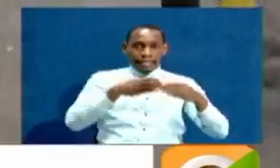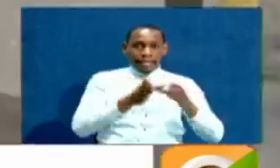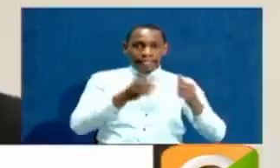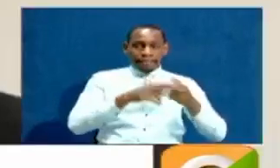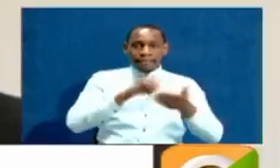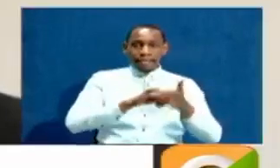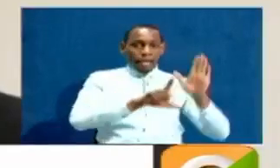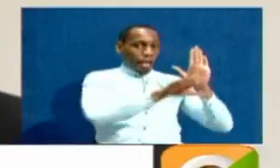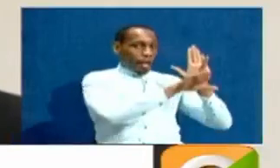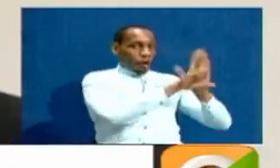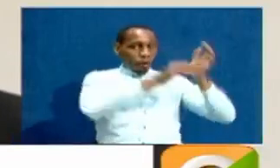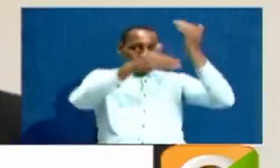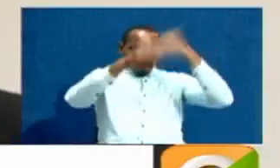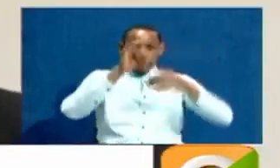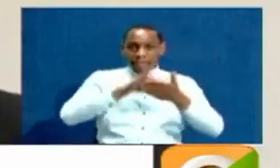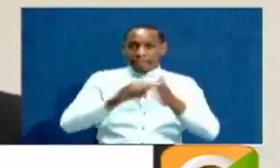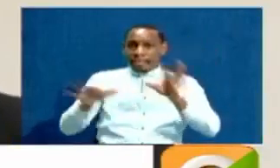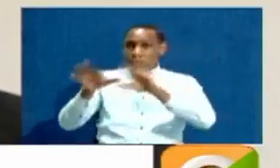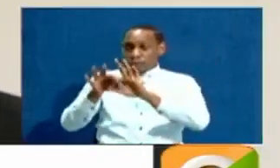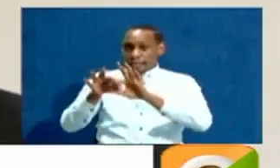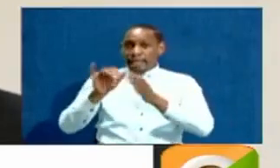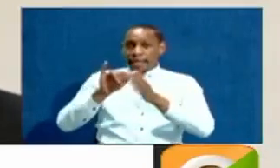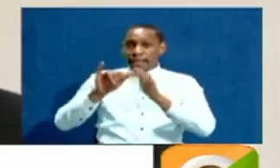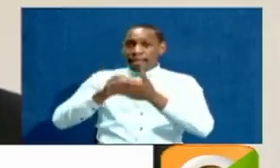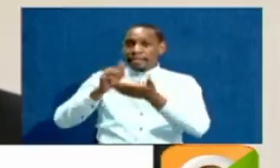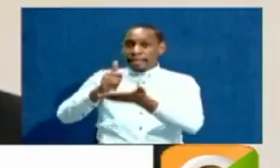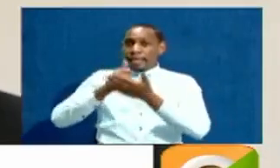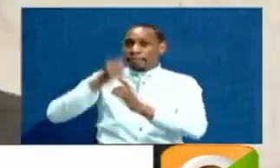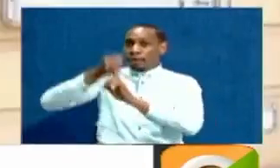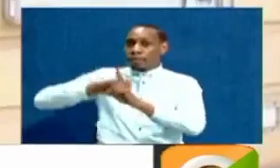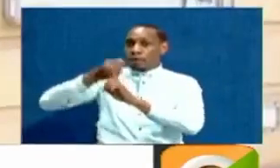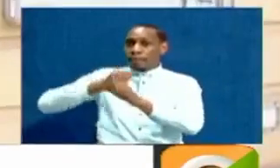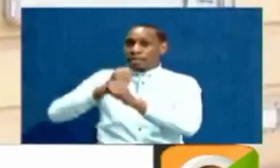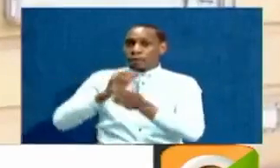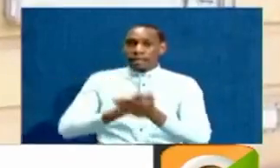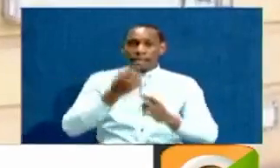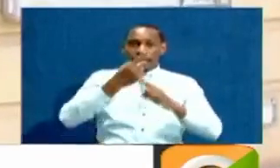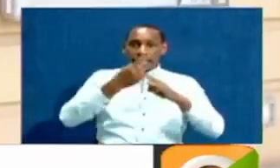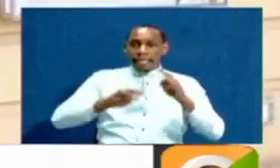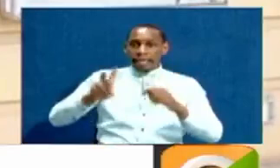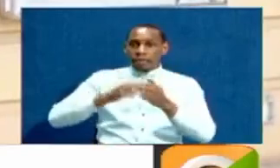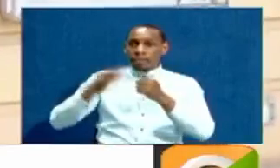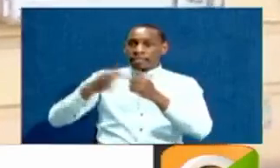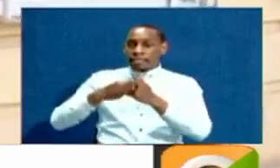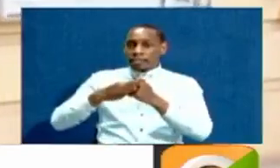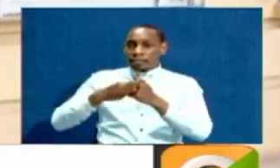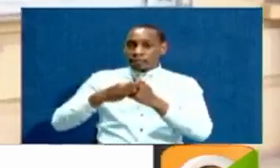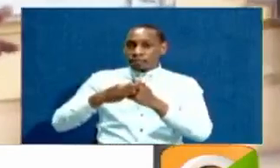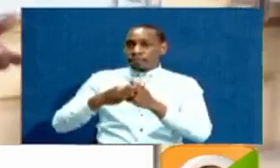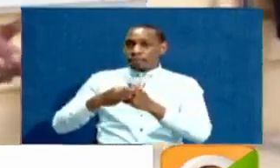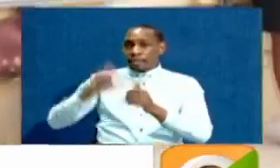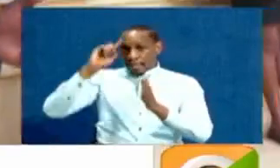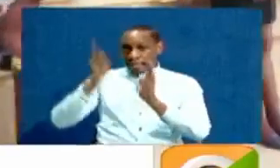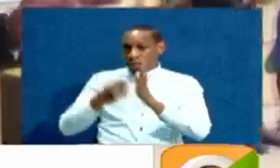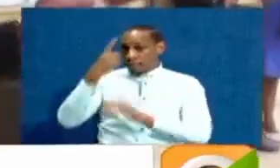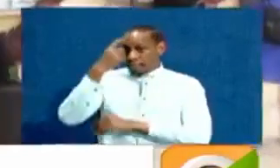legal profession. But if you enrolled in it, it will help you in championing your cause. In 2018, Wambui realized his